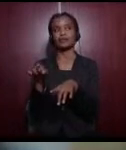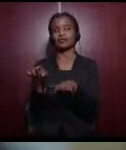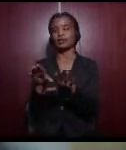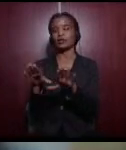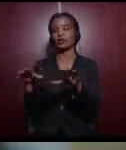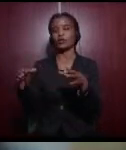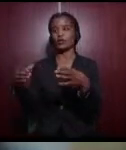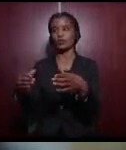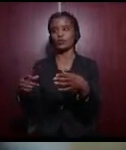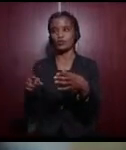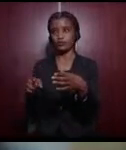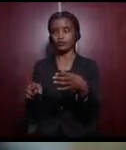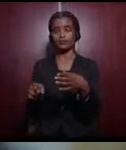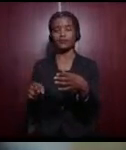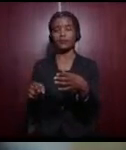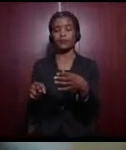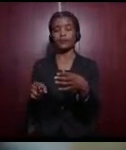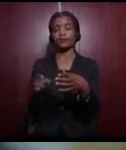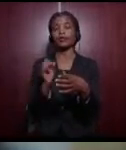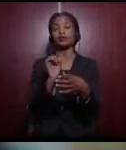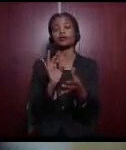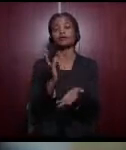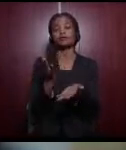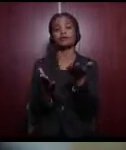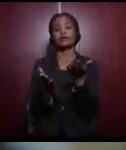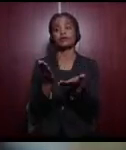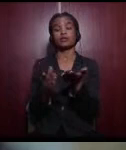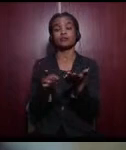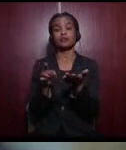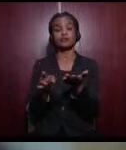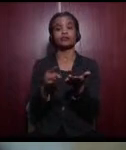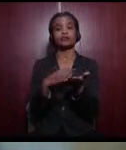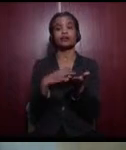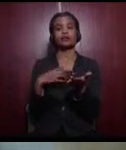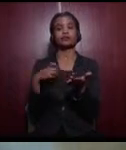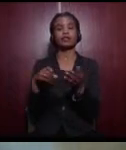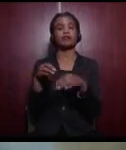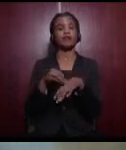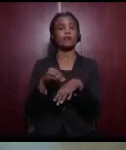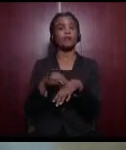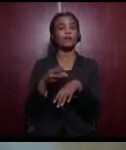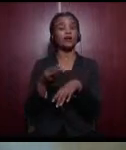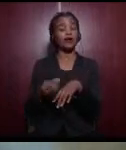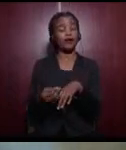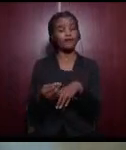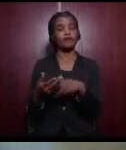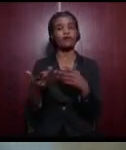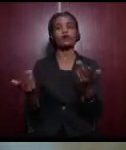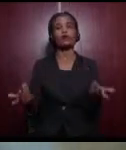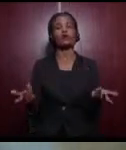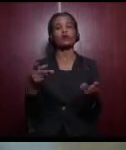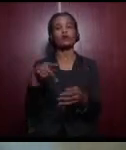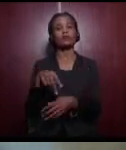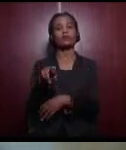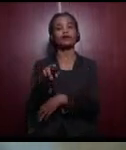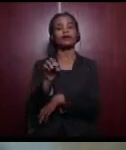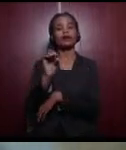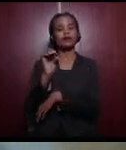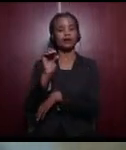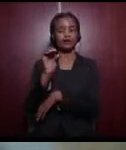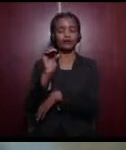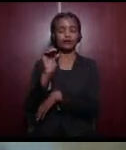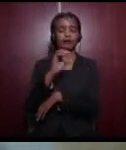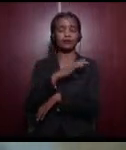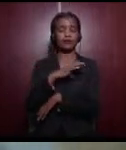constituency. Ya party yawe. So if the ward councillor over problem or the PR councillor over problem, then